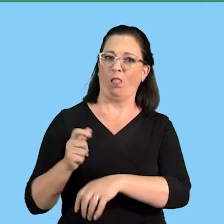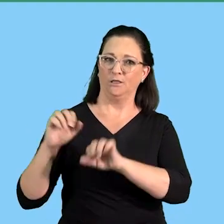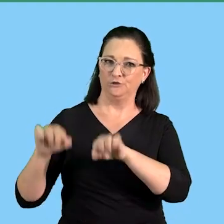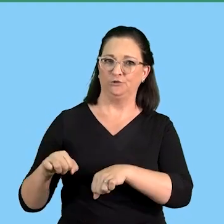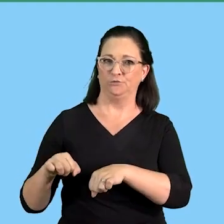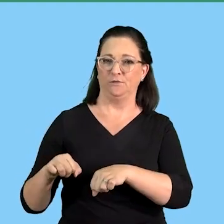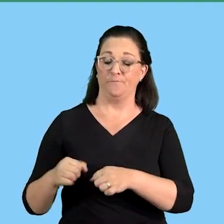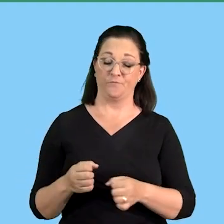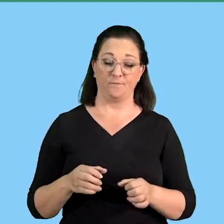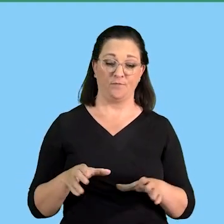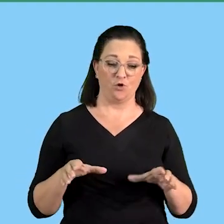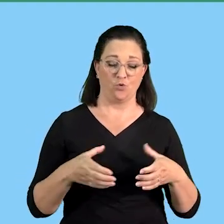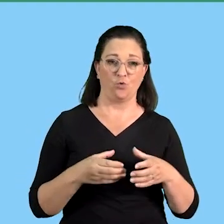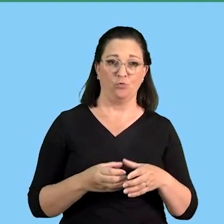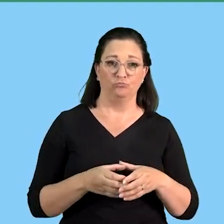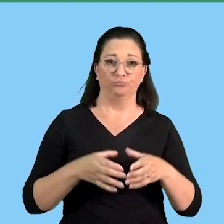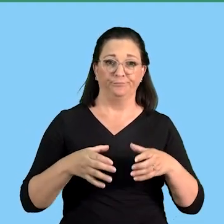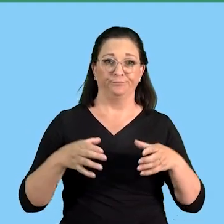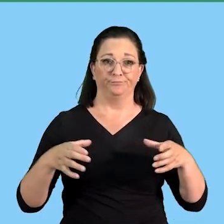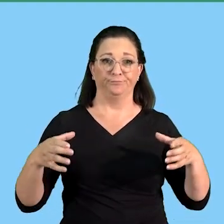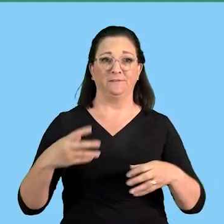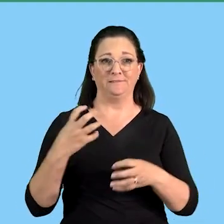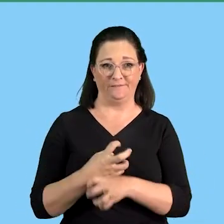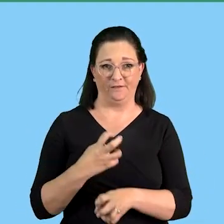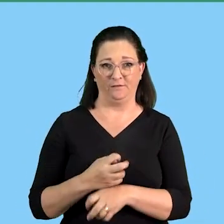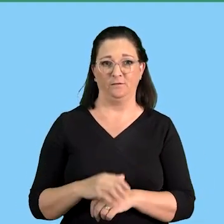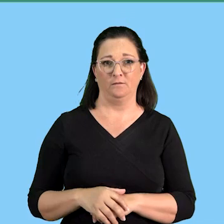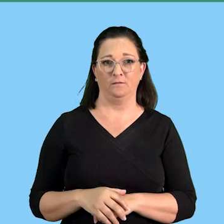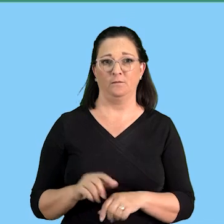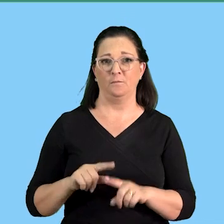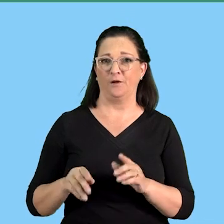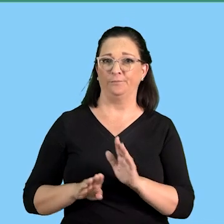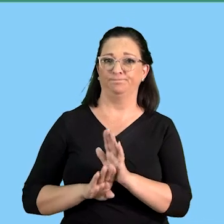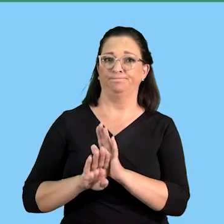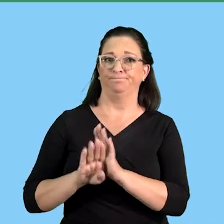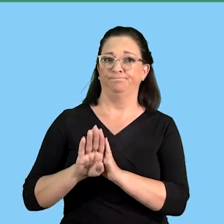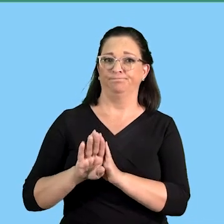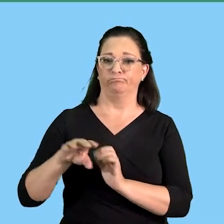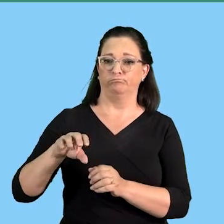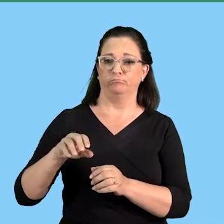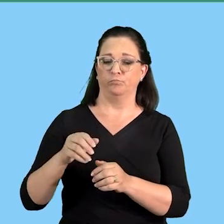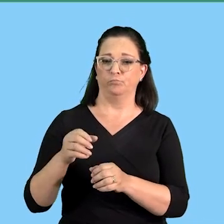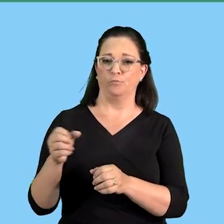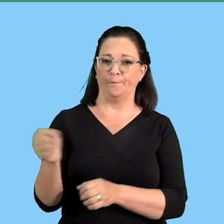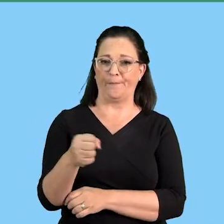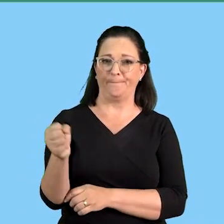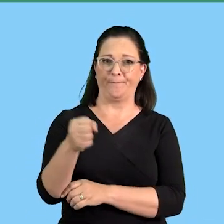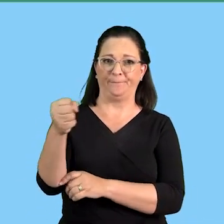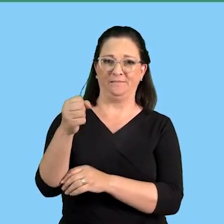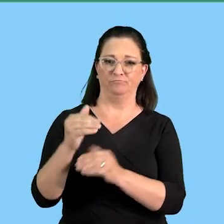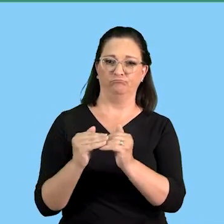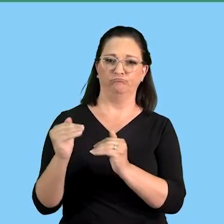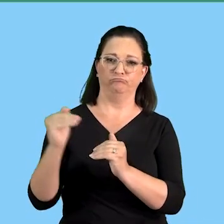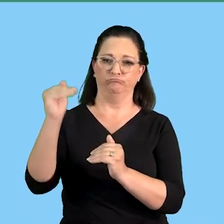to grow a cooperative, and very few promotional positions for